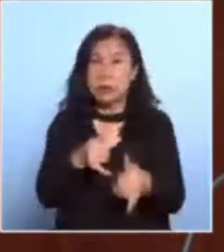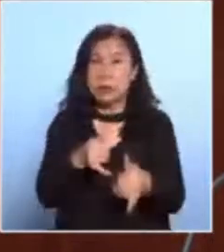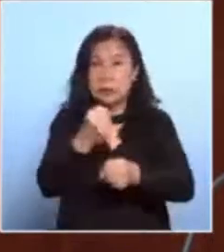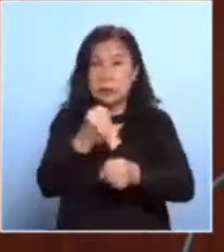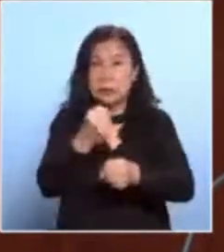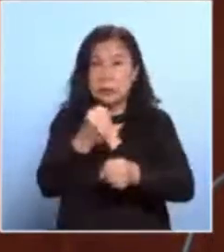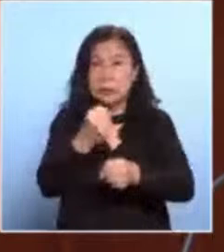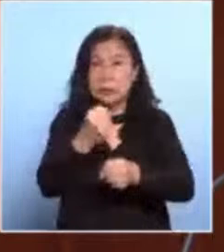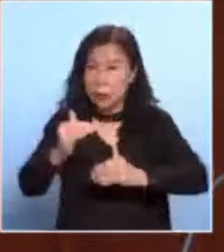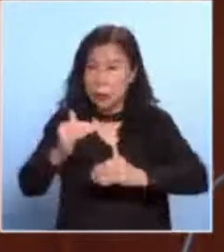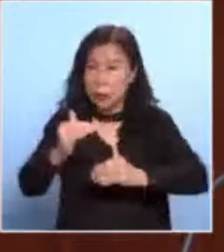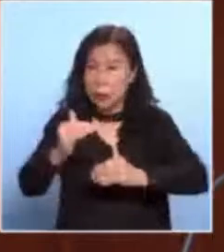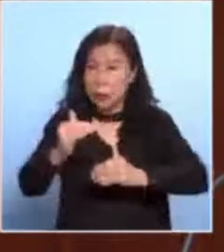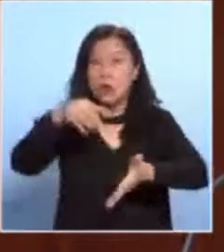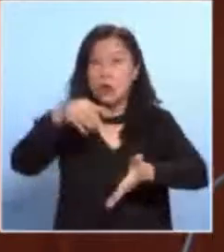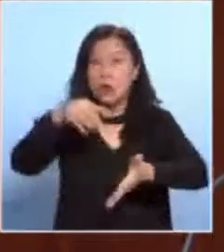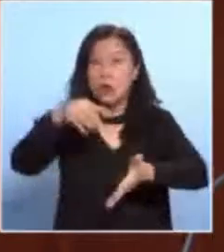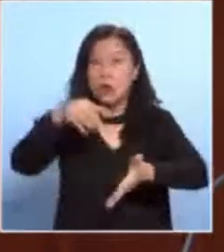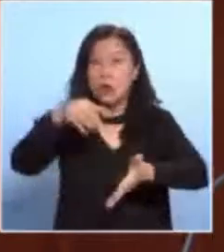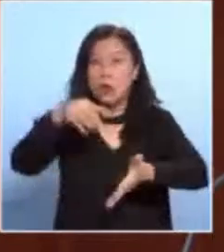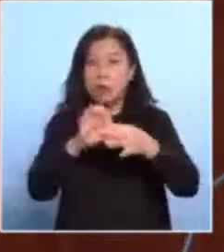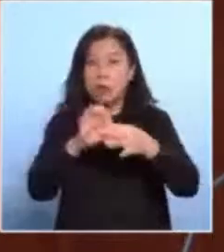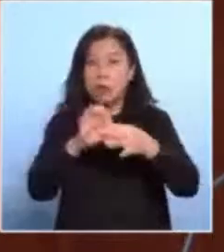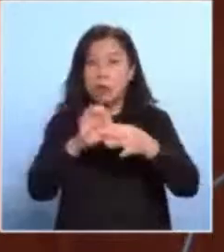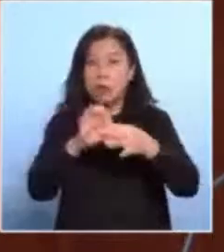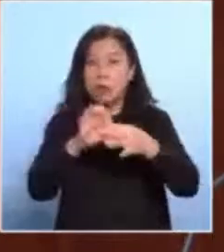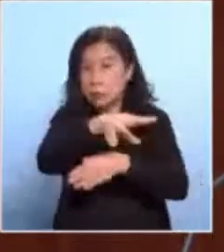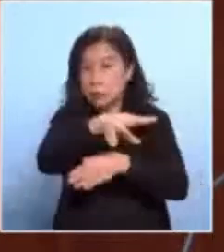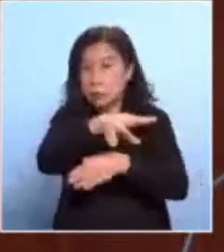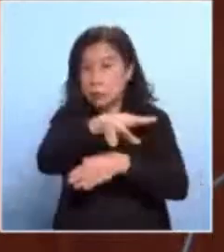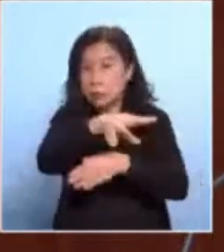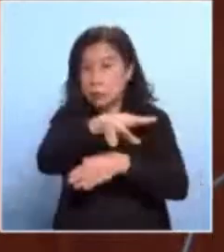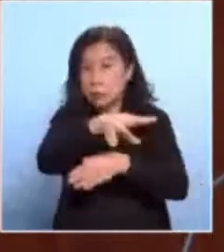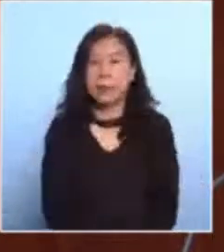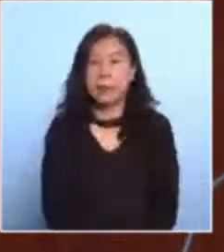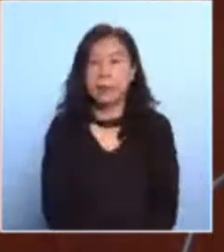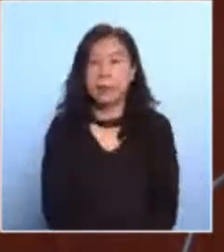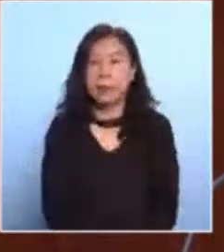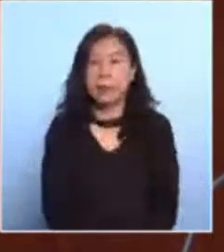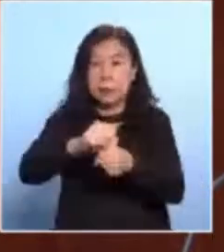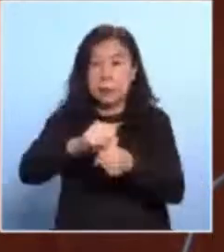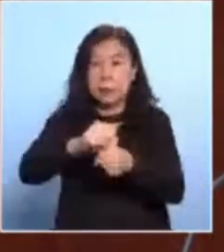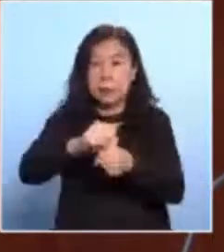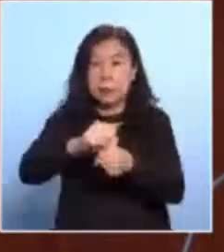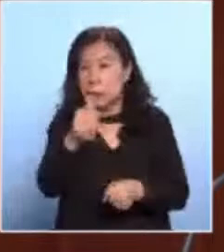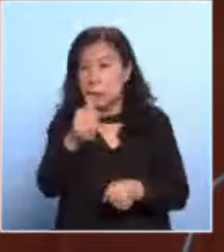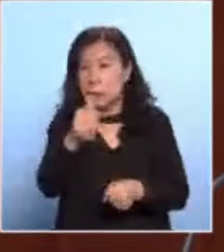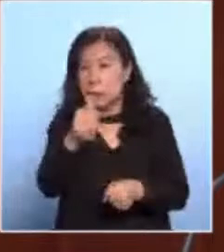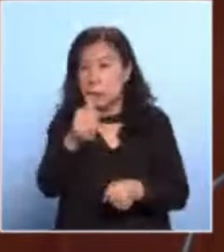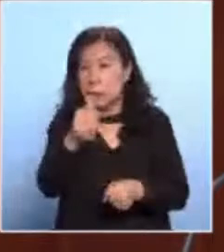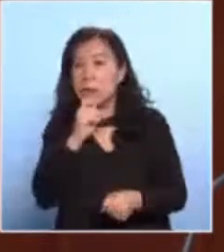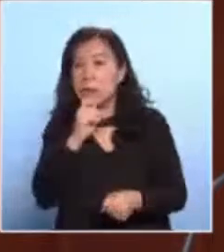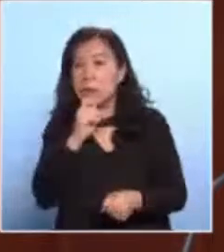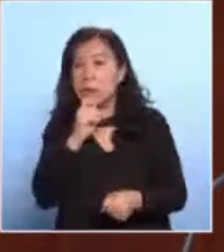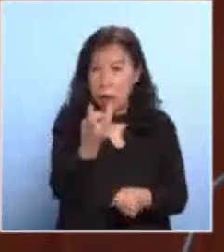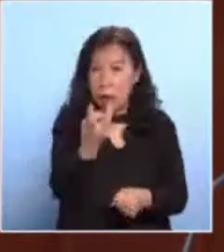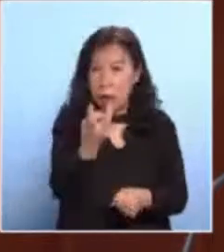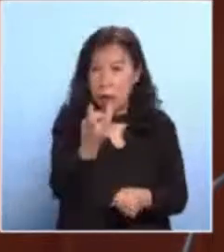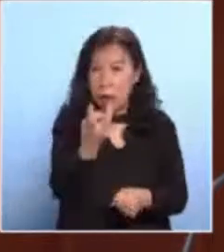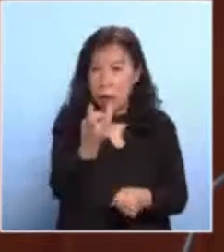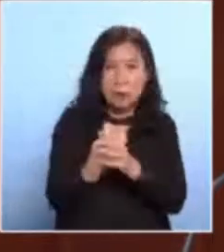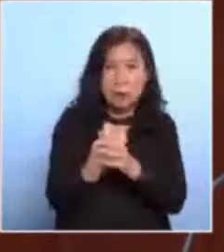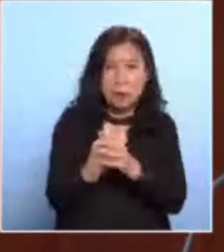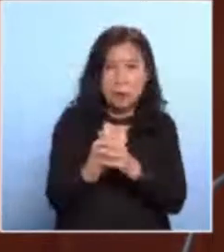relevant recommendations, including stepping up inspections and unannounced visits, increasing the number of